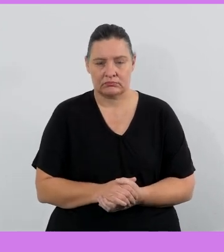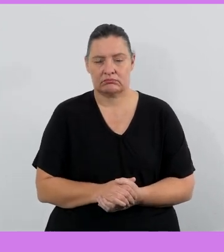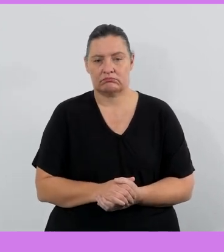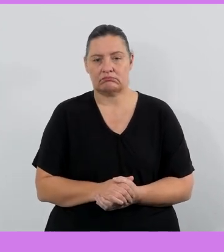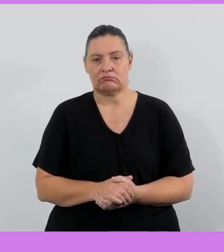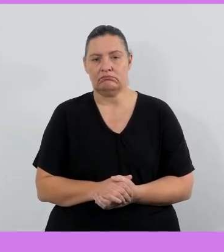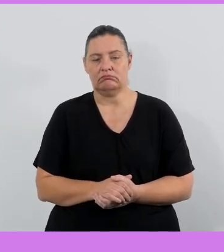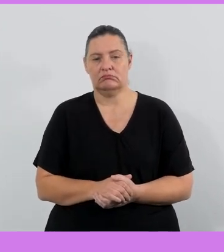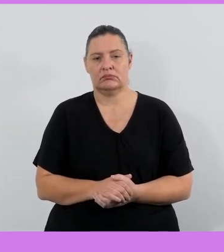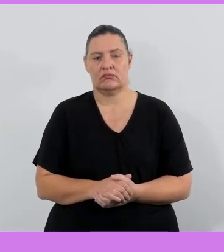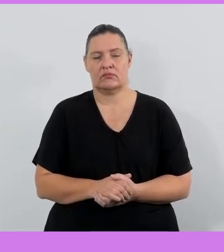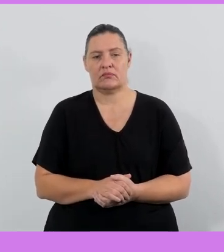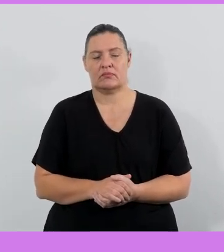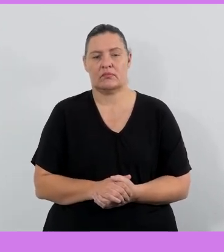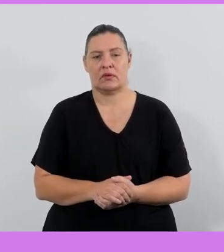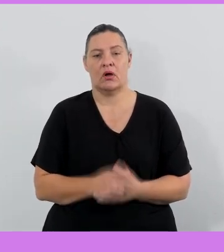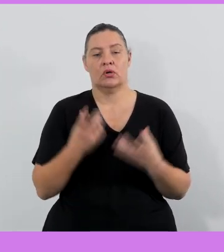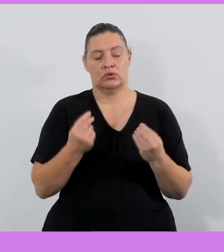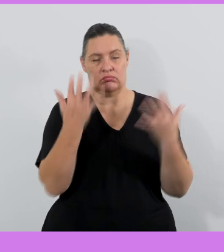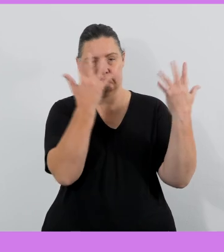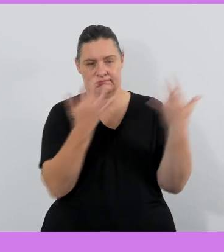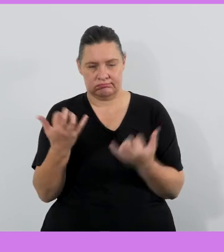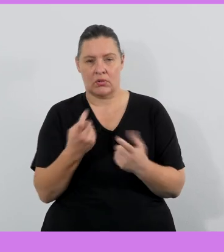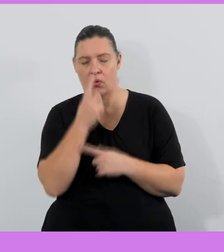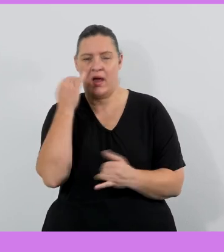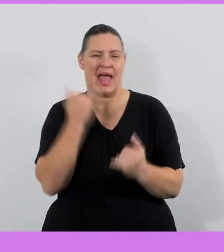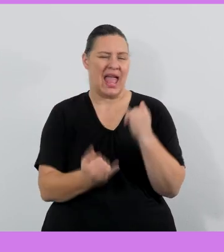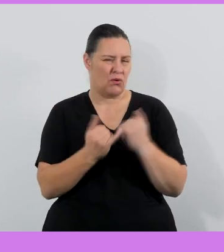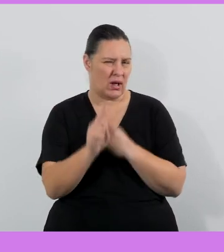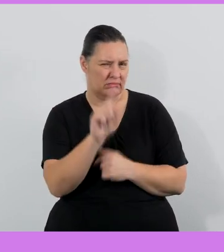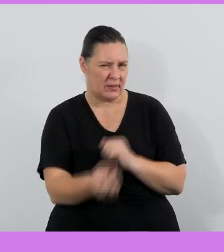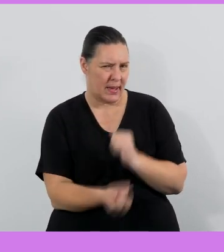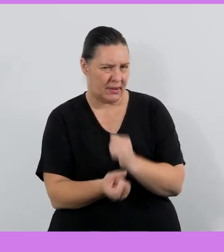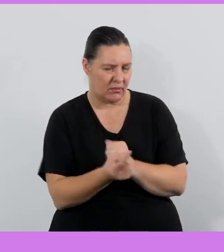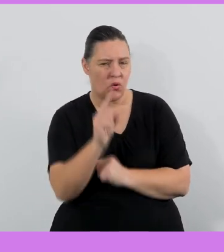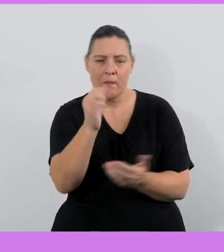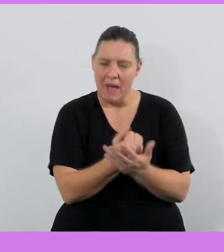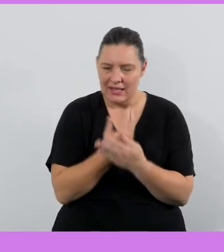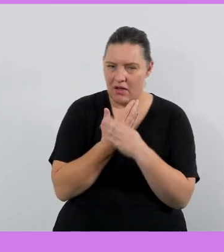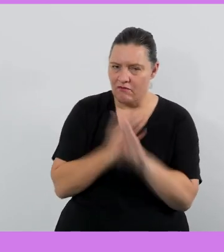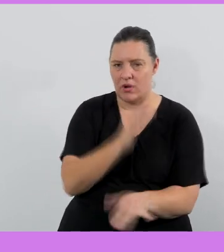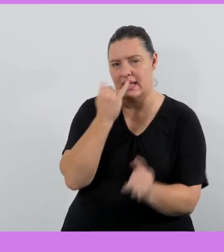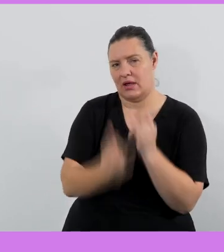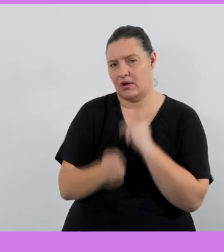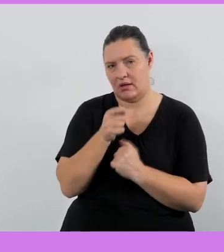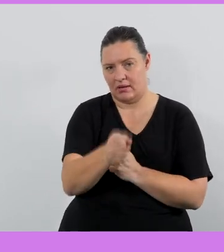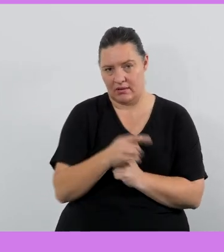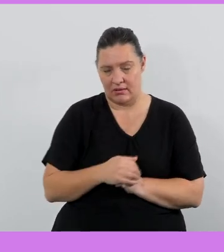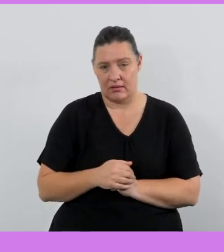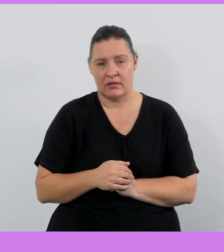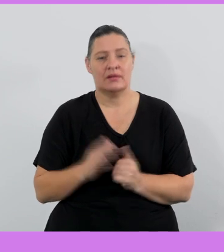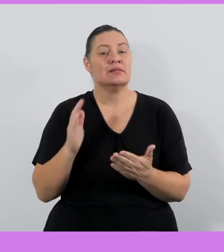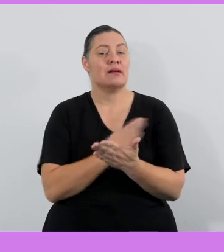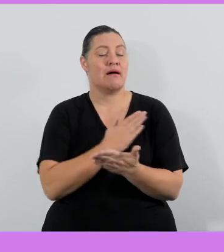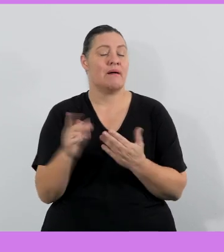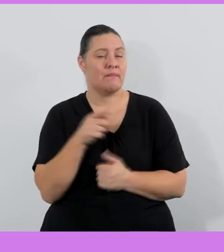Then we also, when we did the sums, we looked at some common errors, and I want you to avoid these common errors. So some